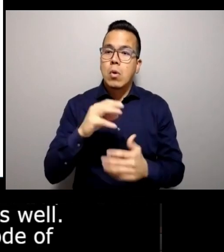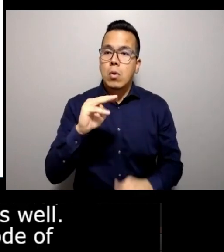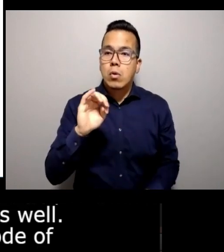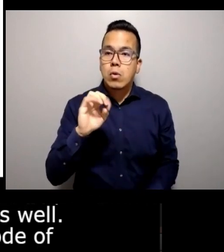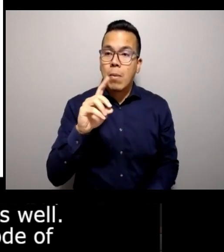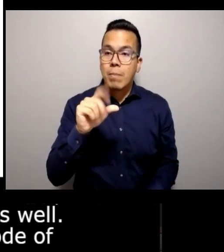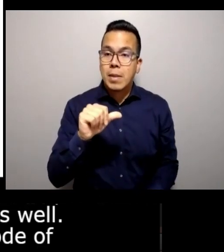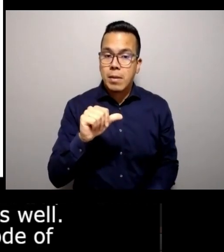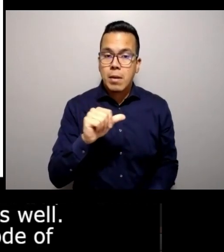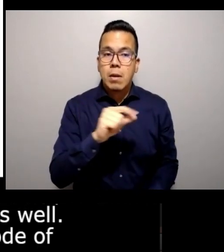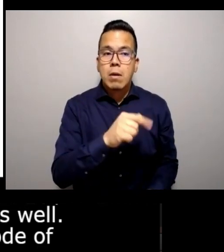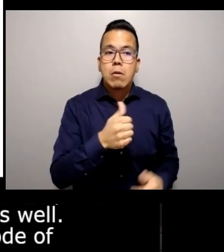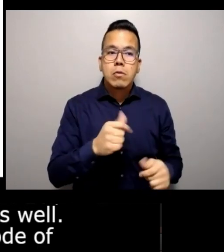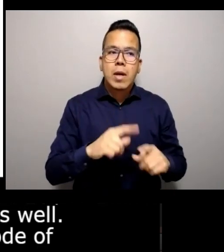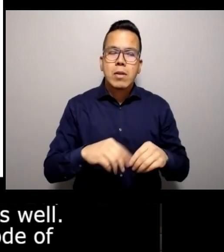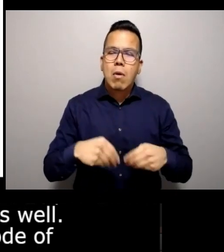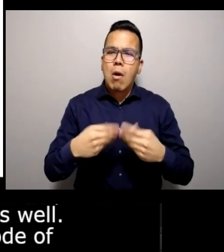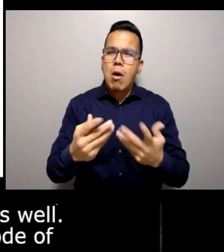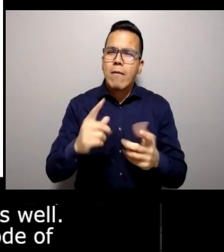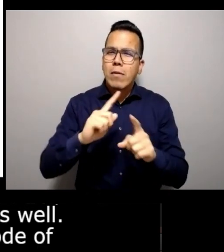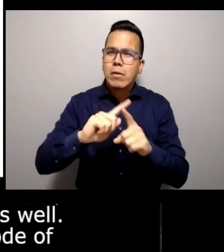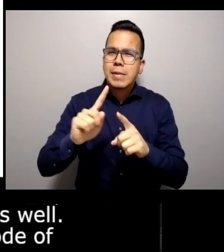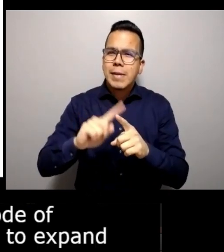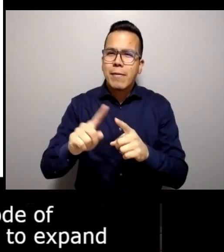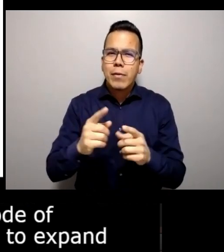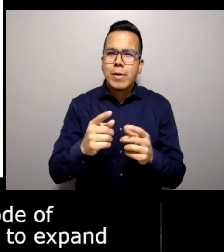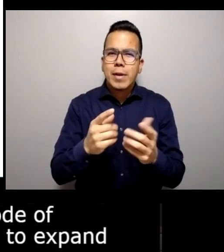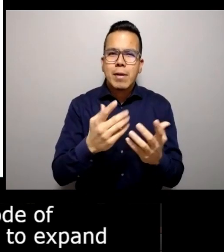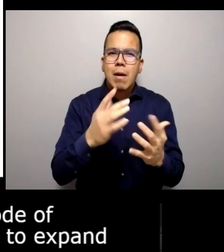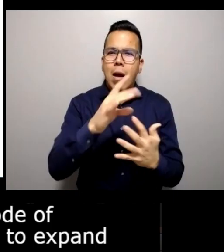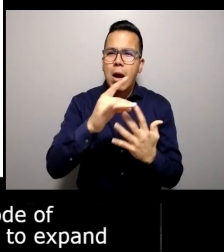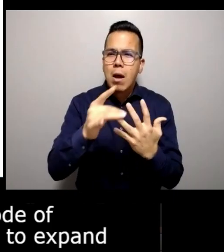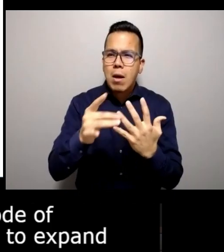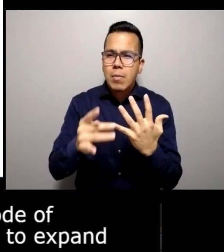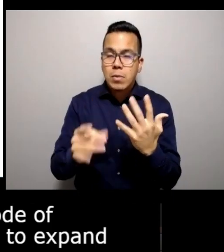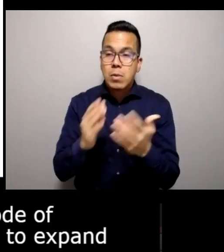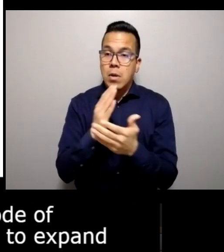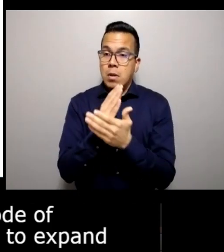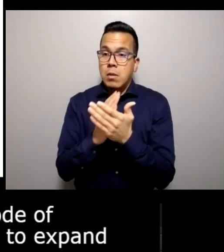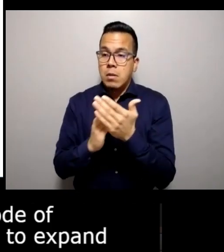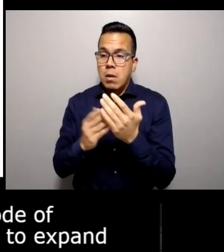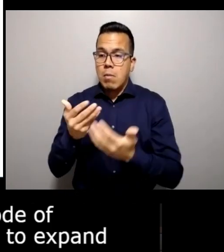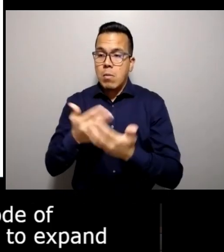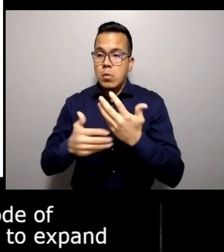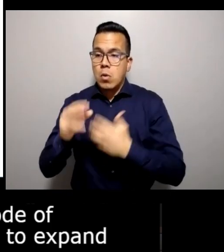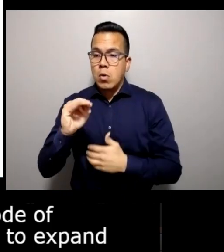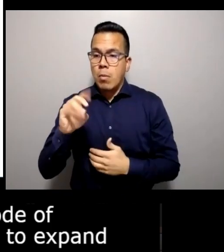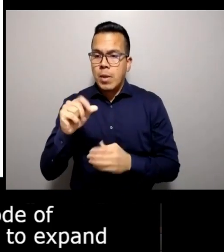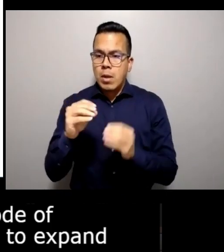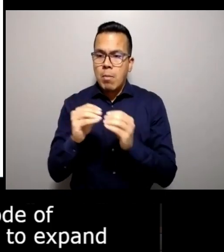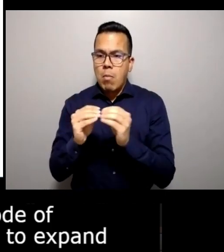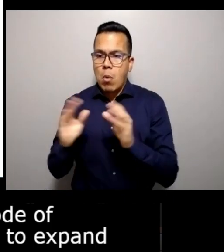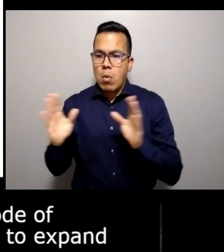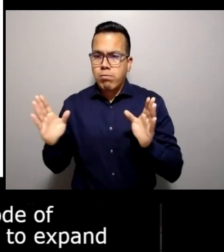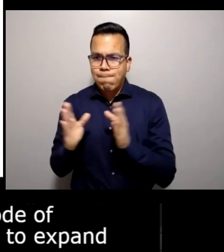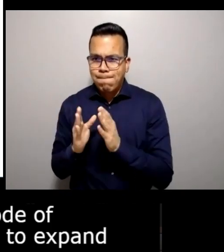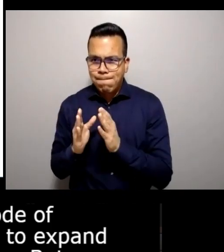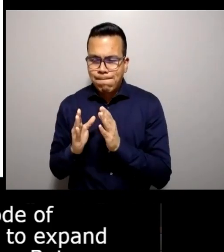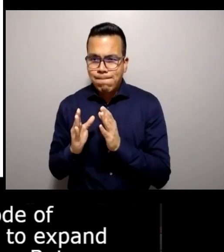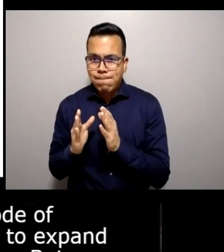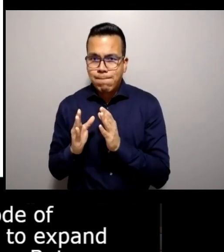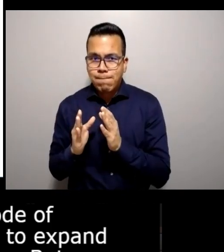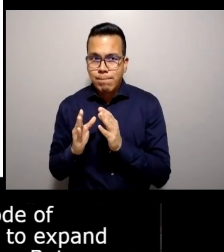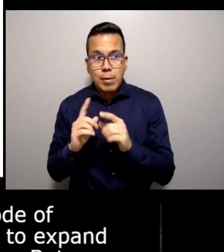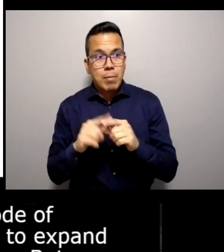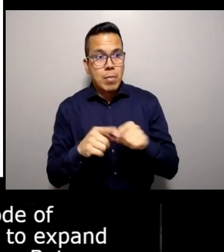more. Some are more specialized than others, but across the universe here, we